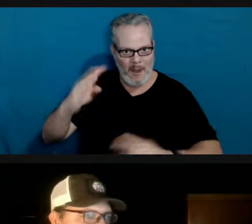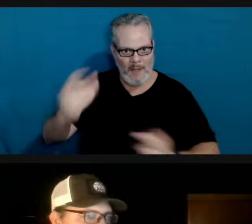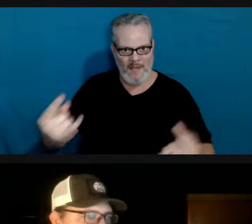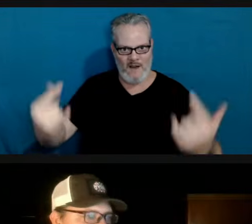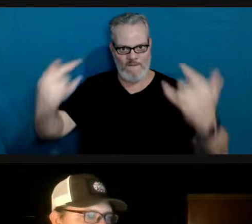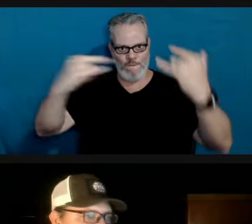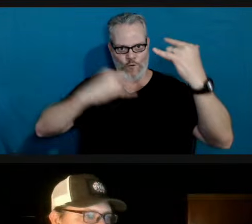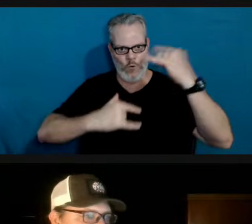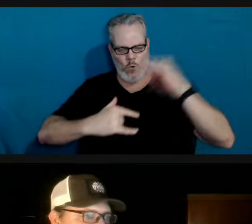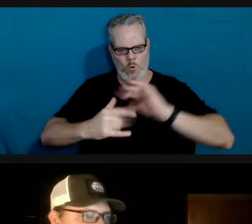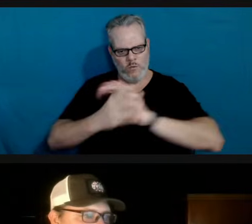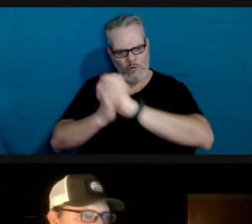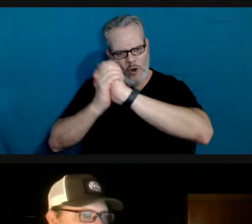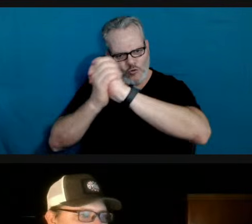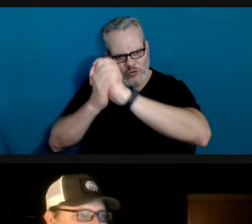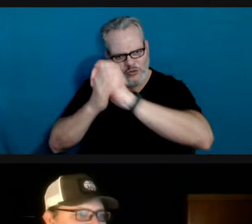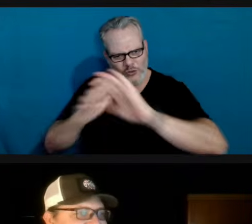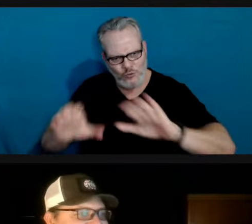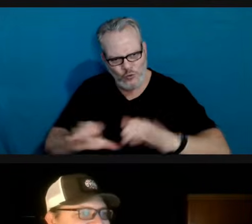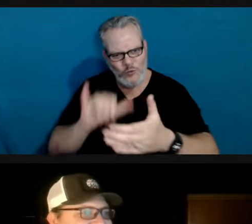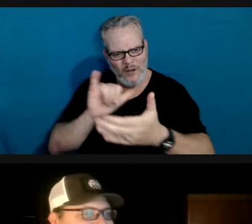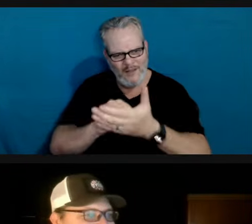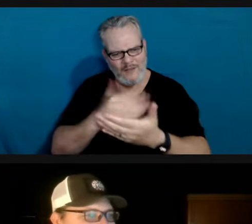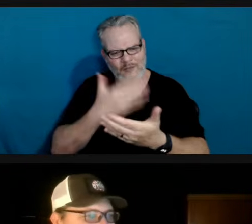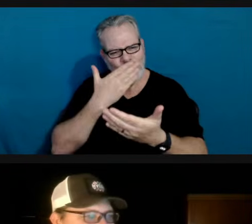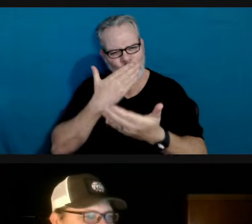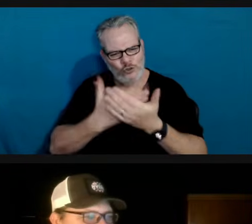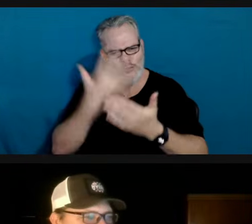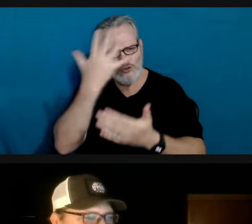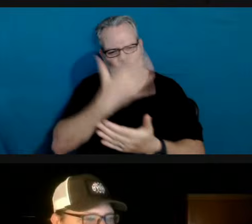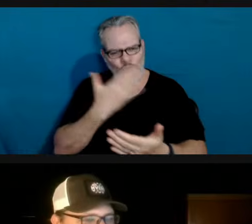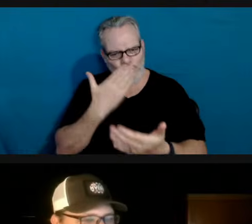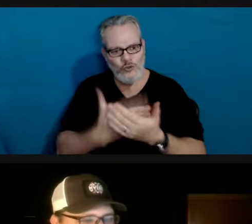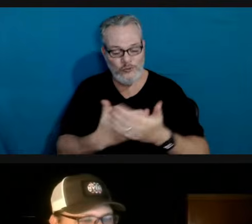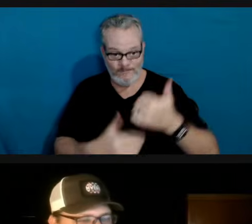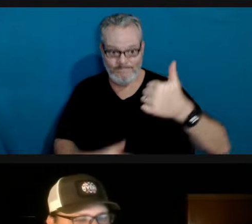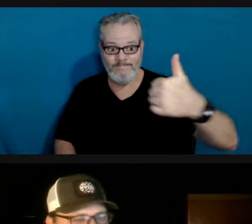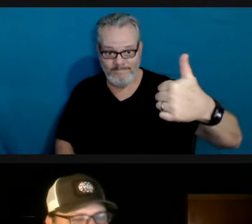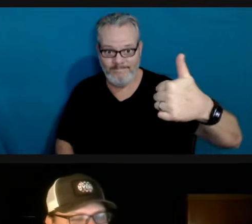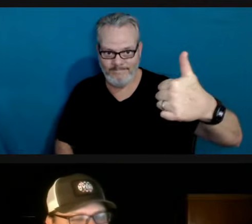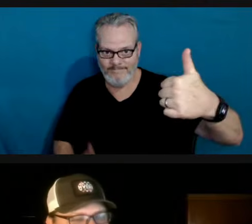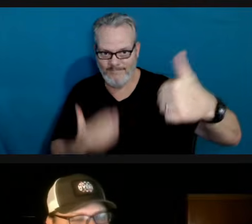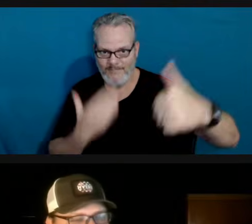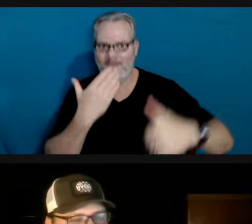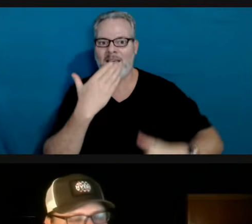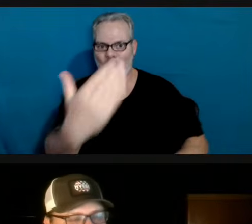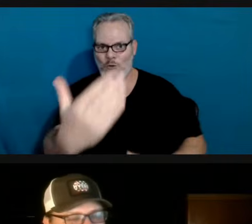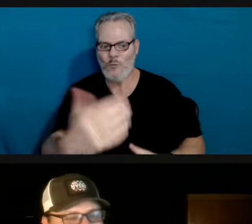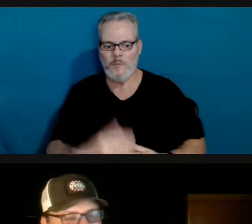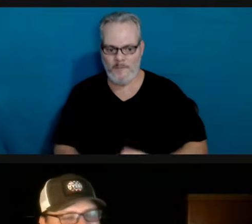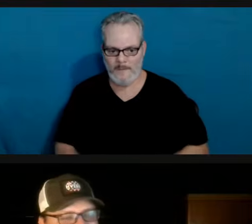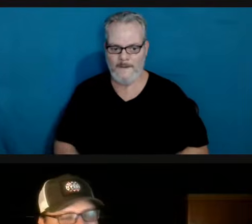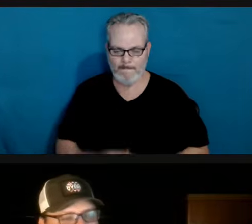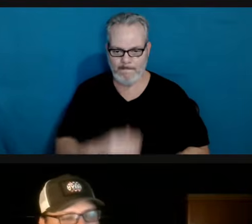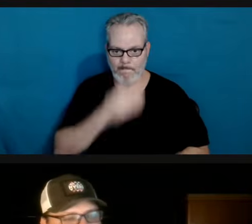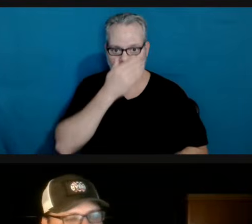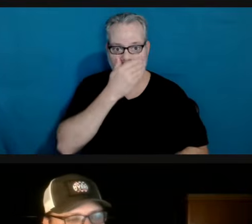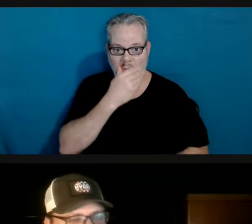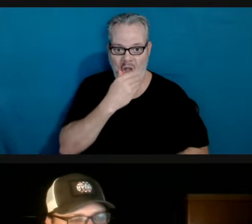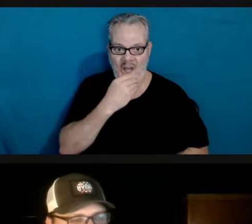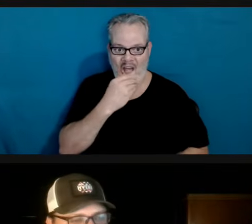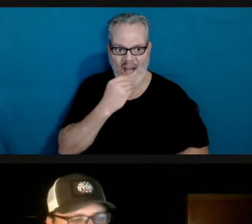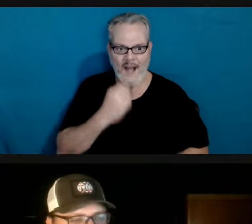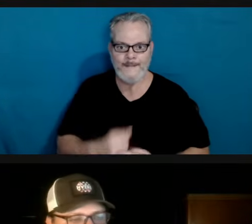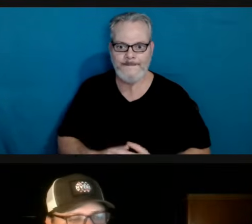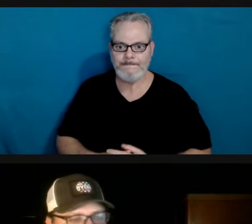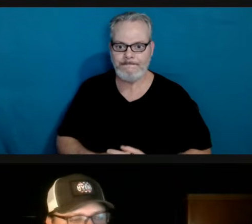off. Looks like you guys had a good time here for that. All right, so let's go through our Community Corner here, and this is